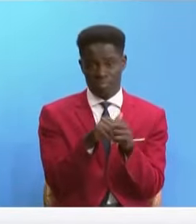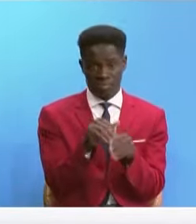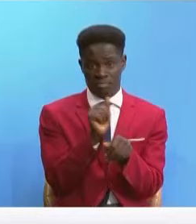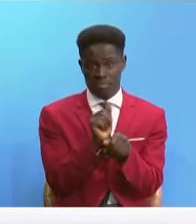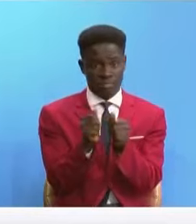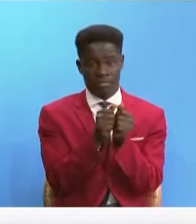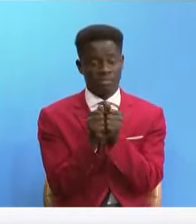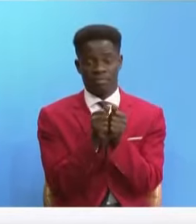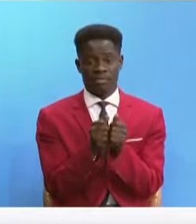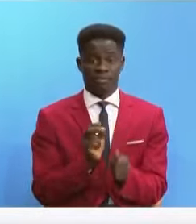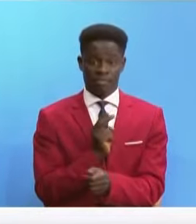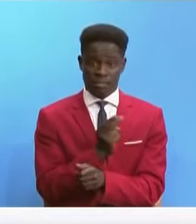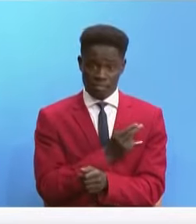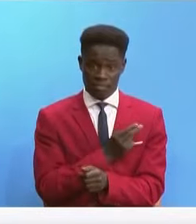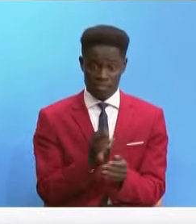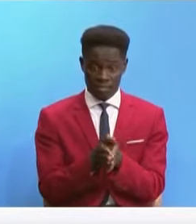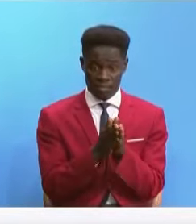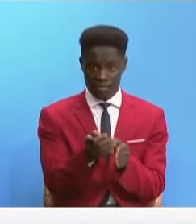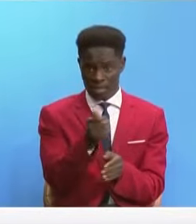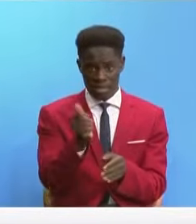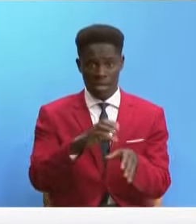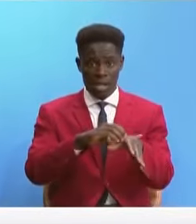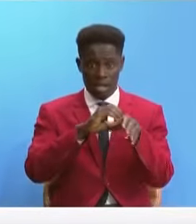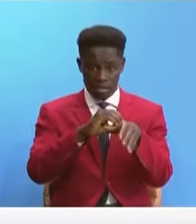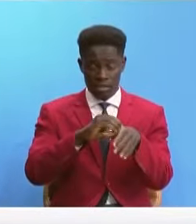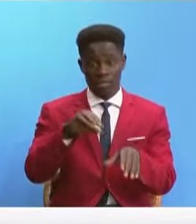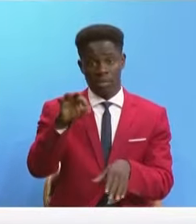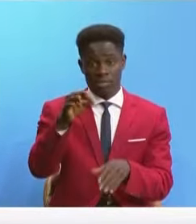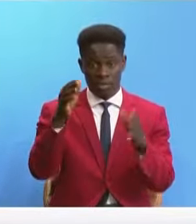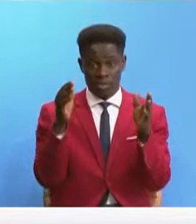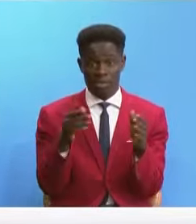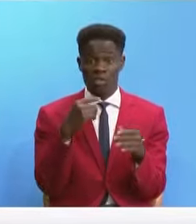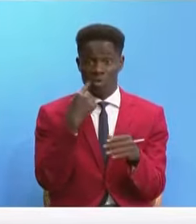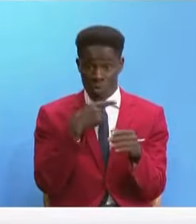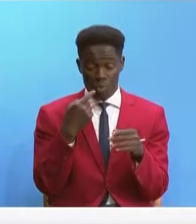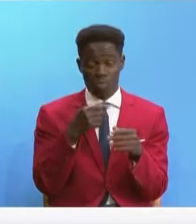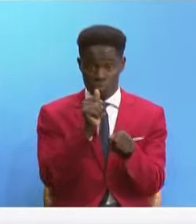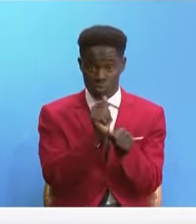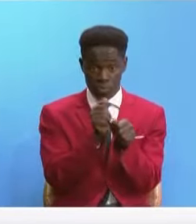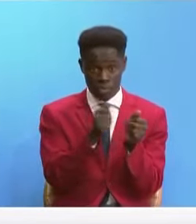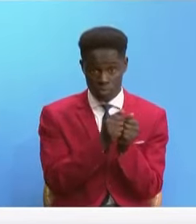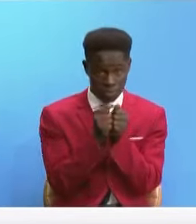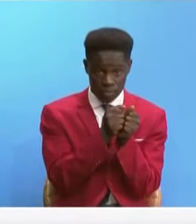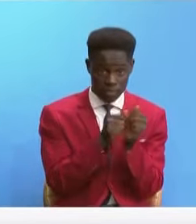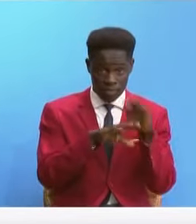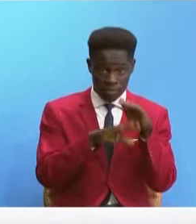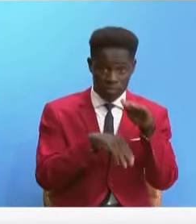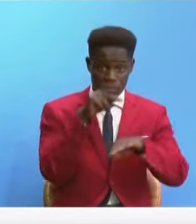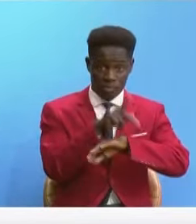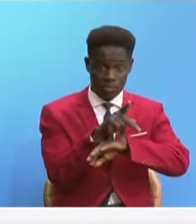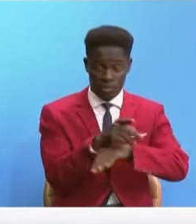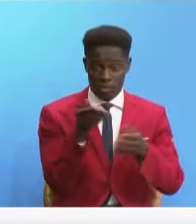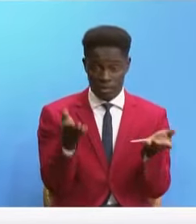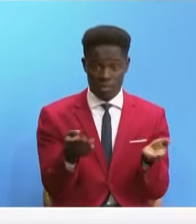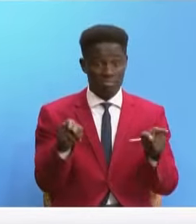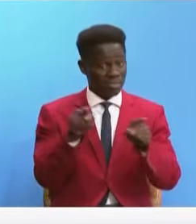to other stakeholders who are players under this program to exhibit the same commitment that we have